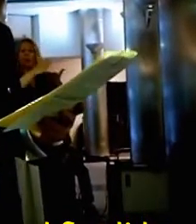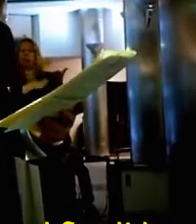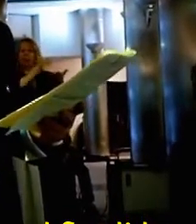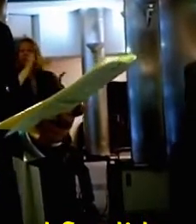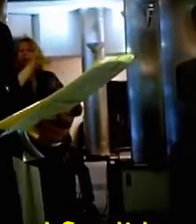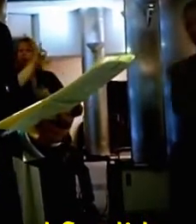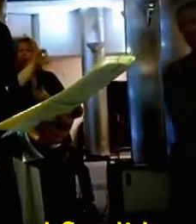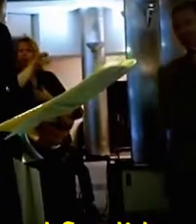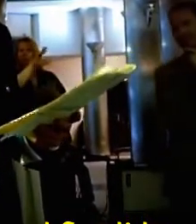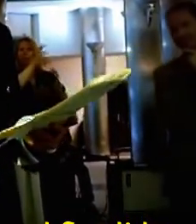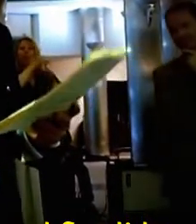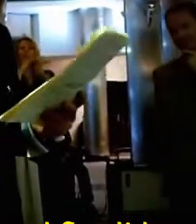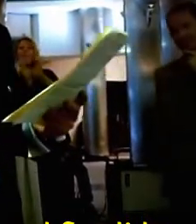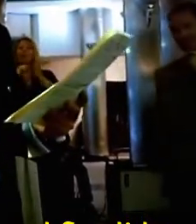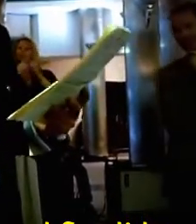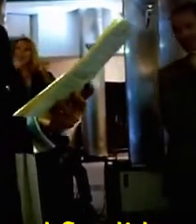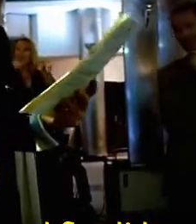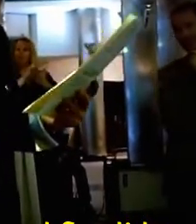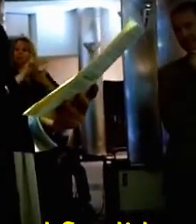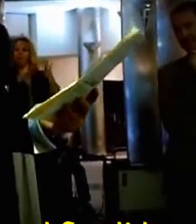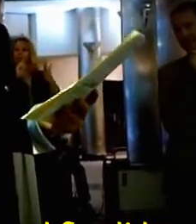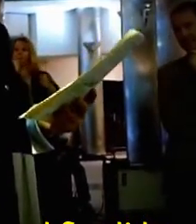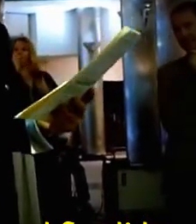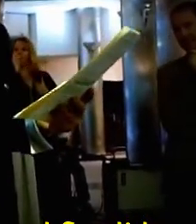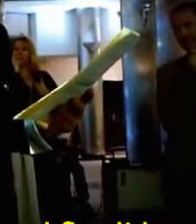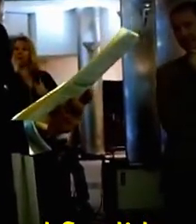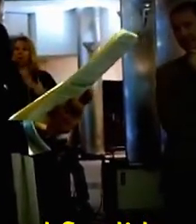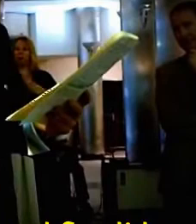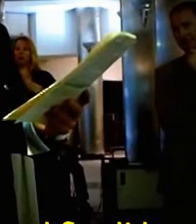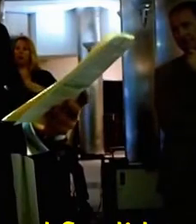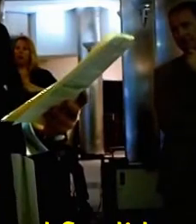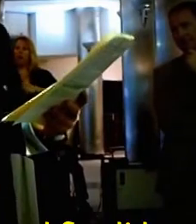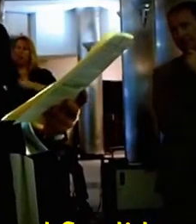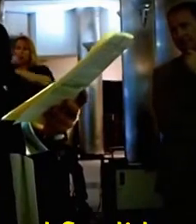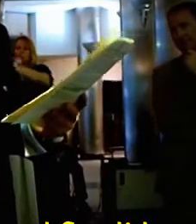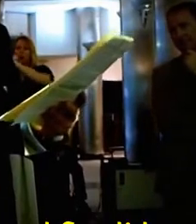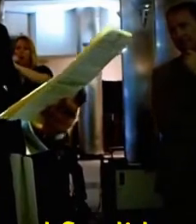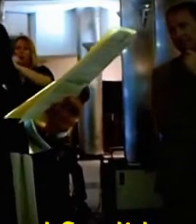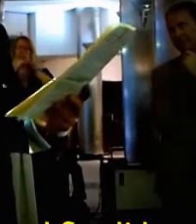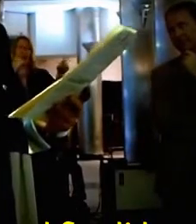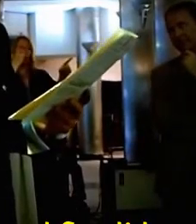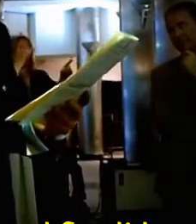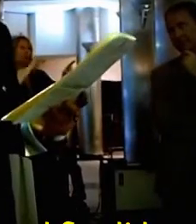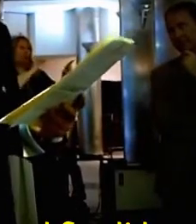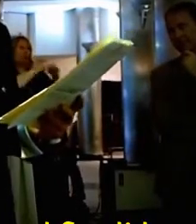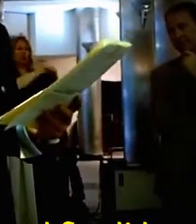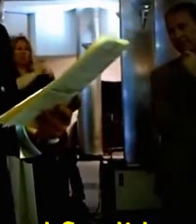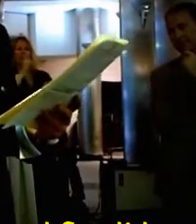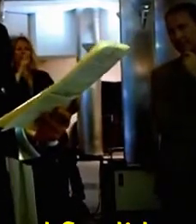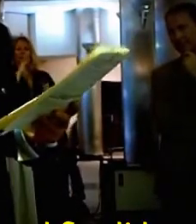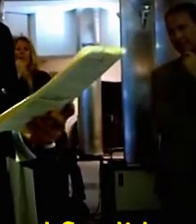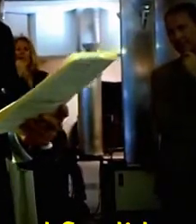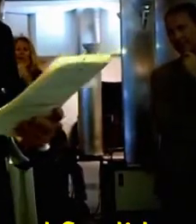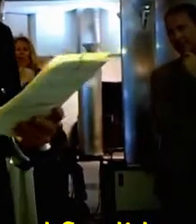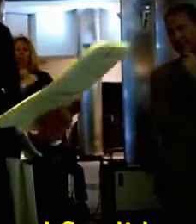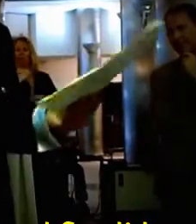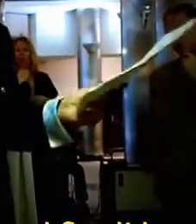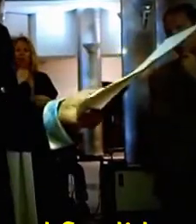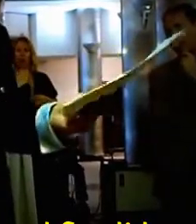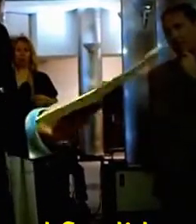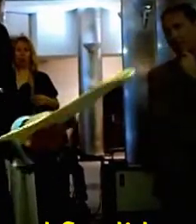unfairness and discrimination to those less favored. The voices of Toronto deserve to know all the facts and to